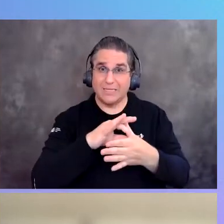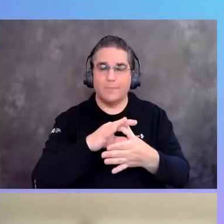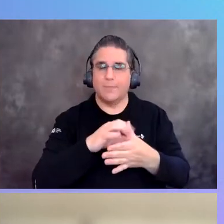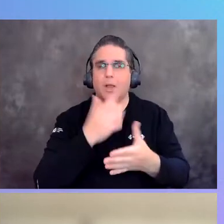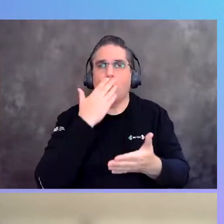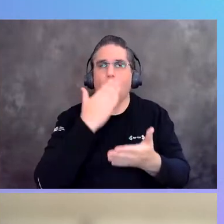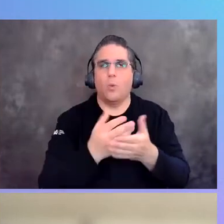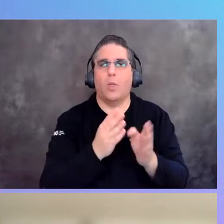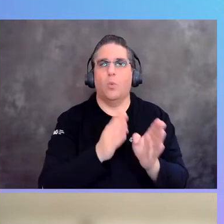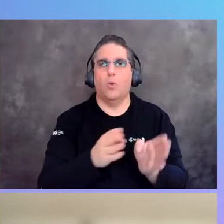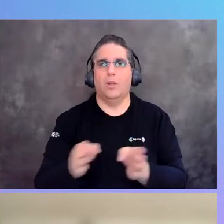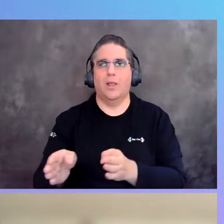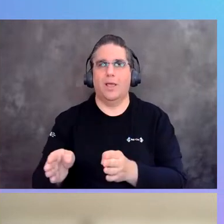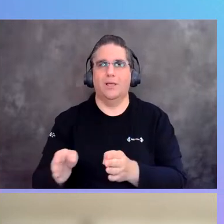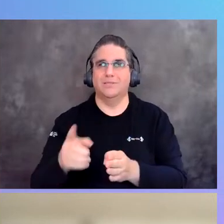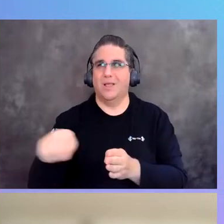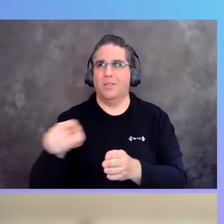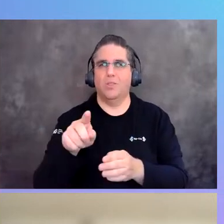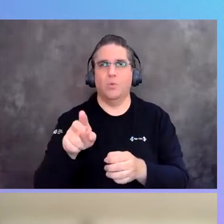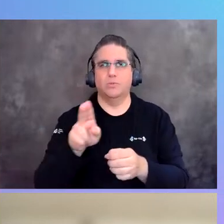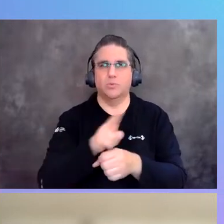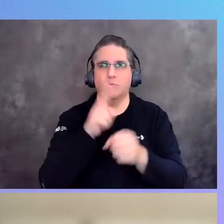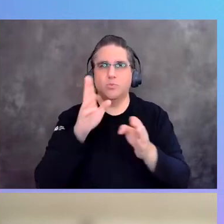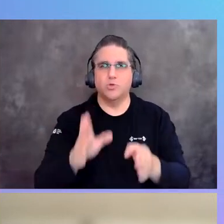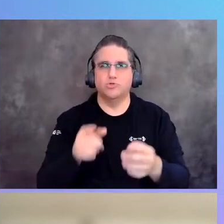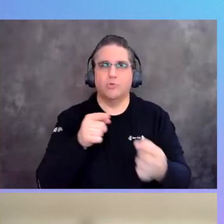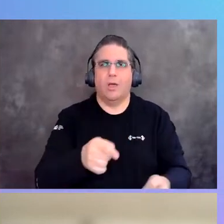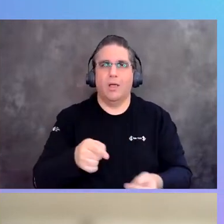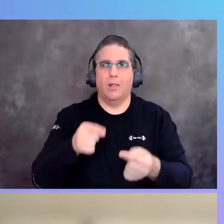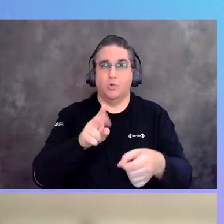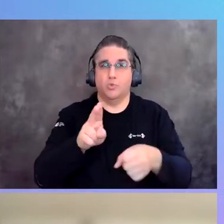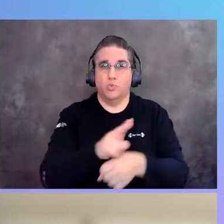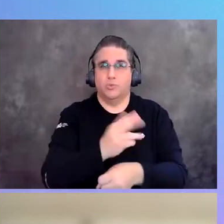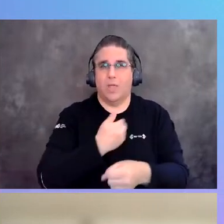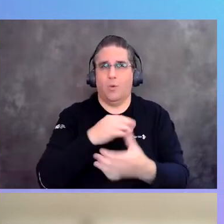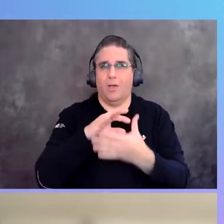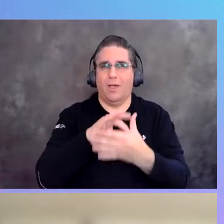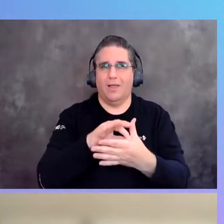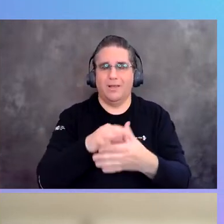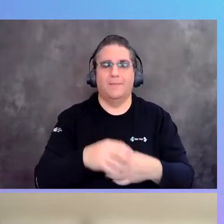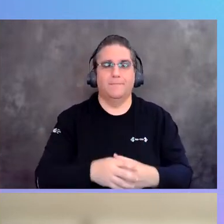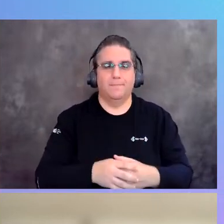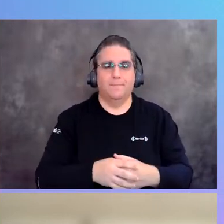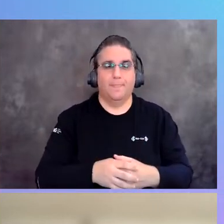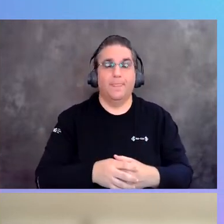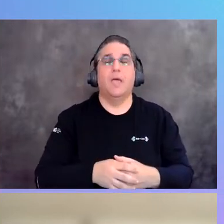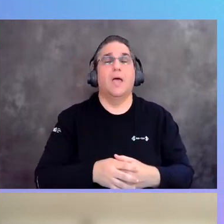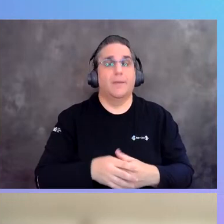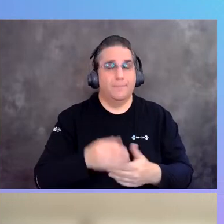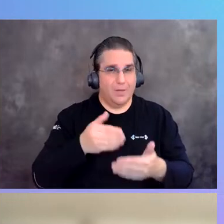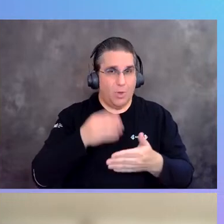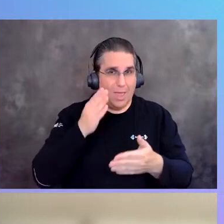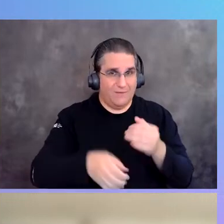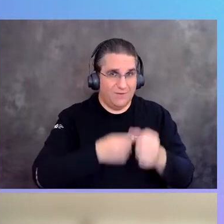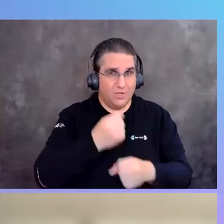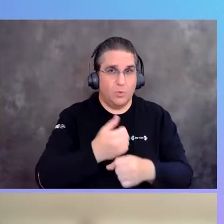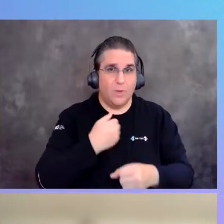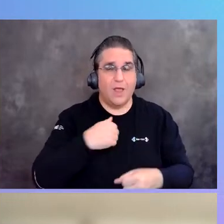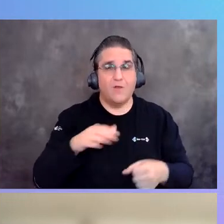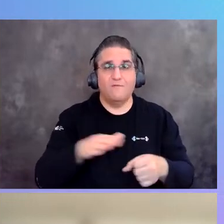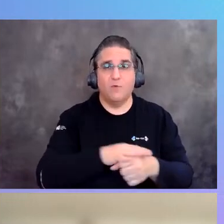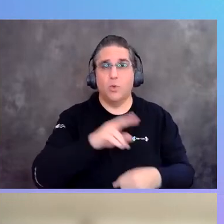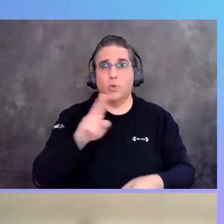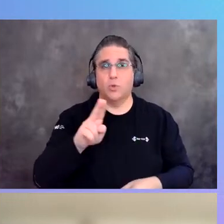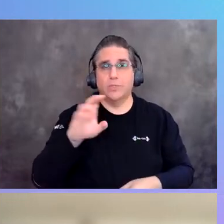hard for customers to use. When I finished up this year, so we had a full UCD process. We had a dedicated research team